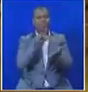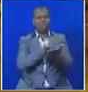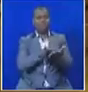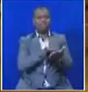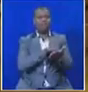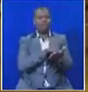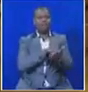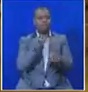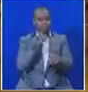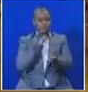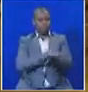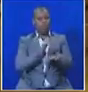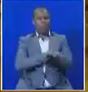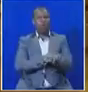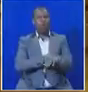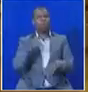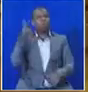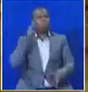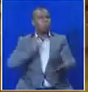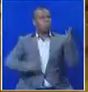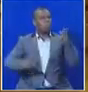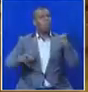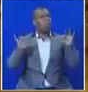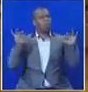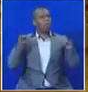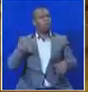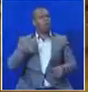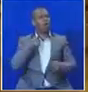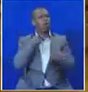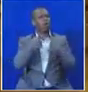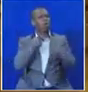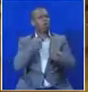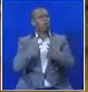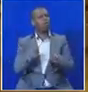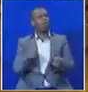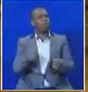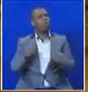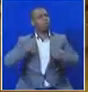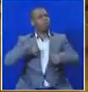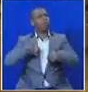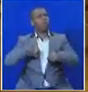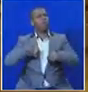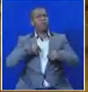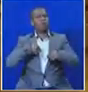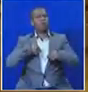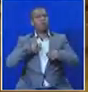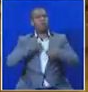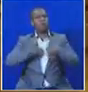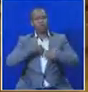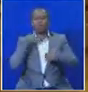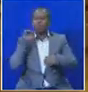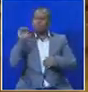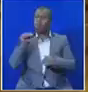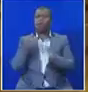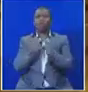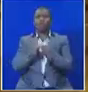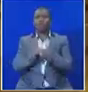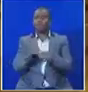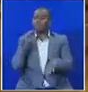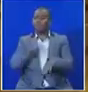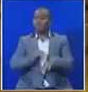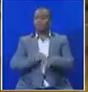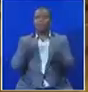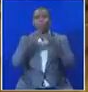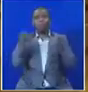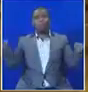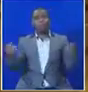ke a utlwa batho ba rona. Re utlwa botlhoko ga batho ba rona ba bona mathata ko ba nnang teng. Ga re bona gore go